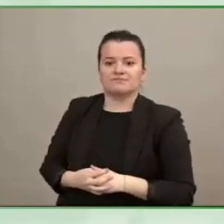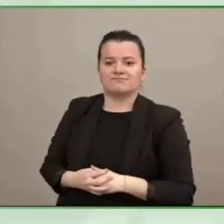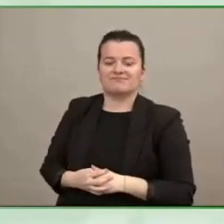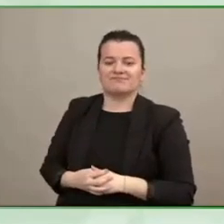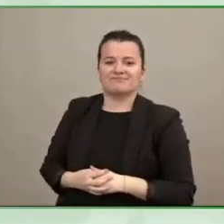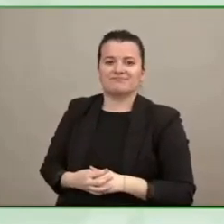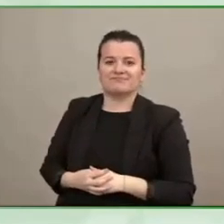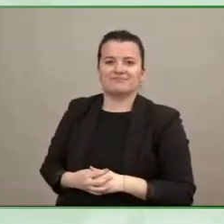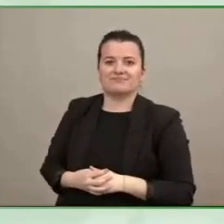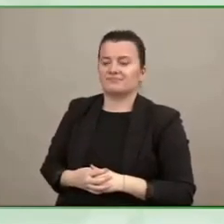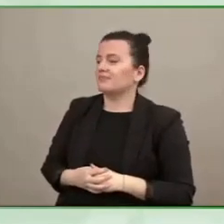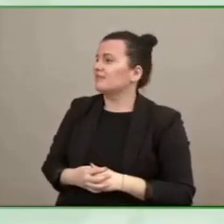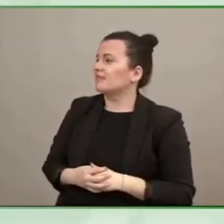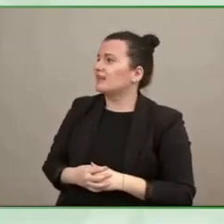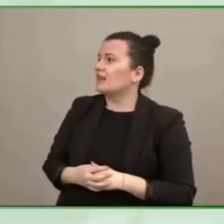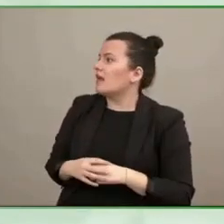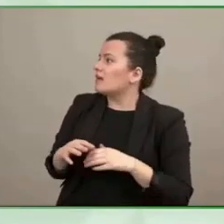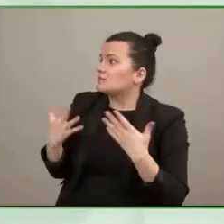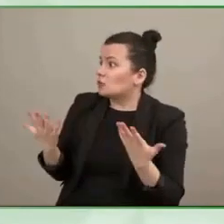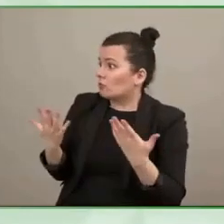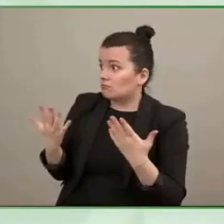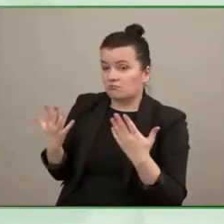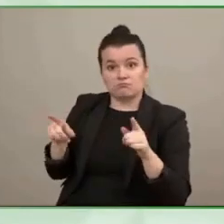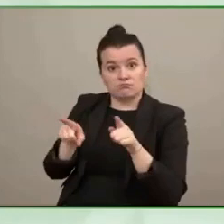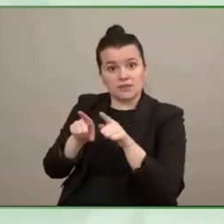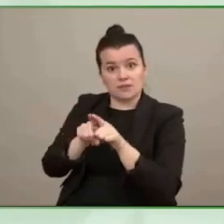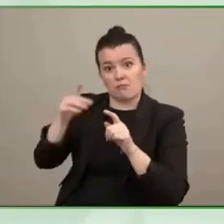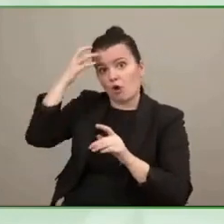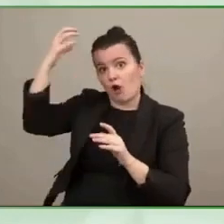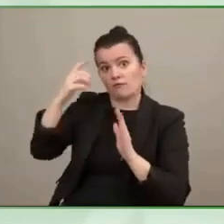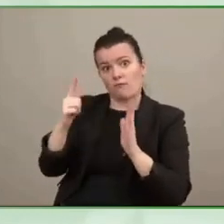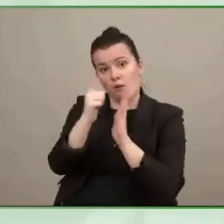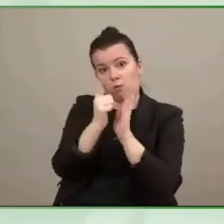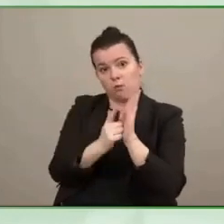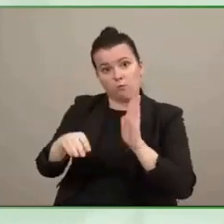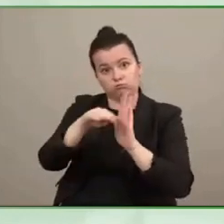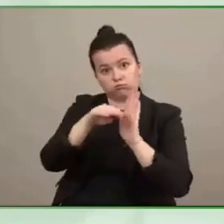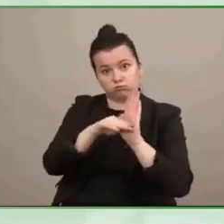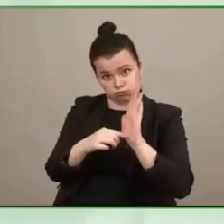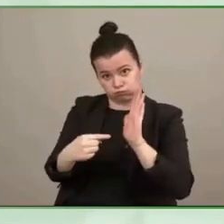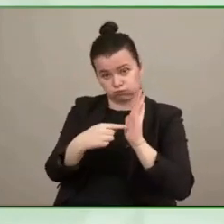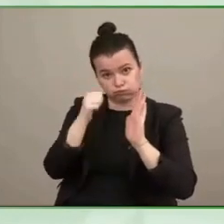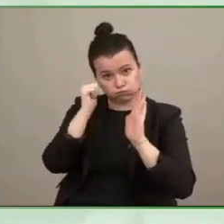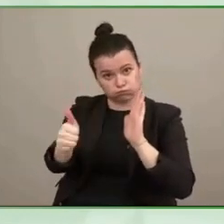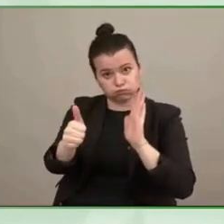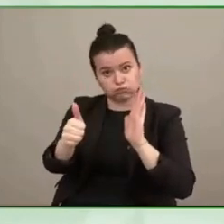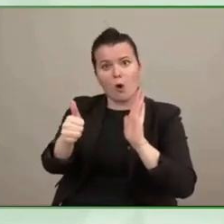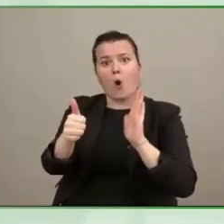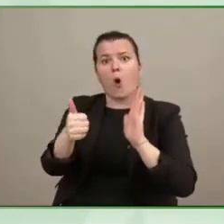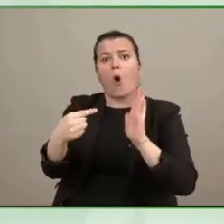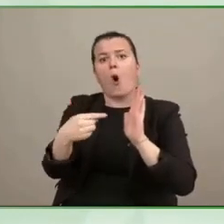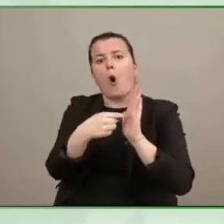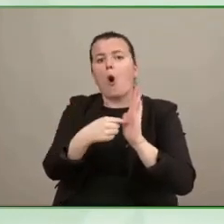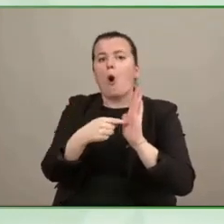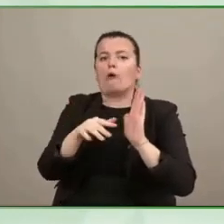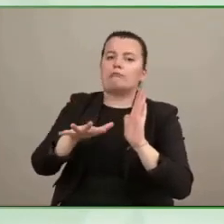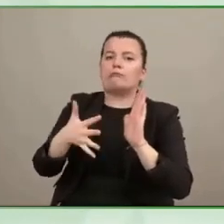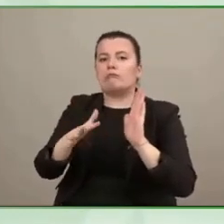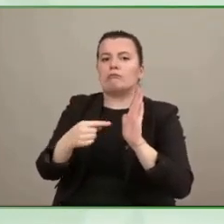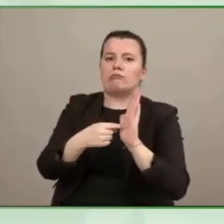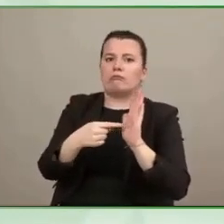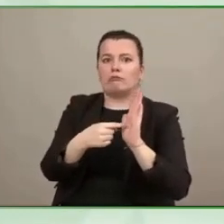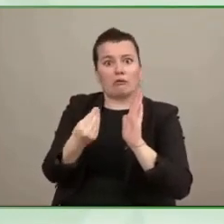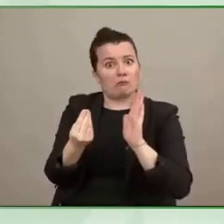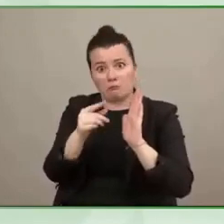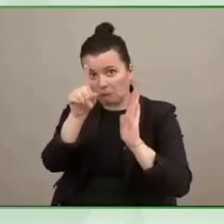legal basis in Iraq to, is it a favorable background? Is it a good background to do your